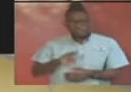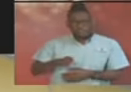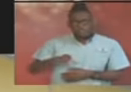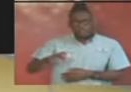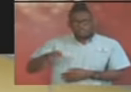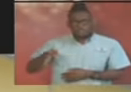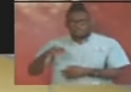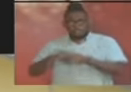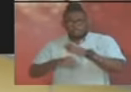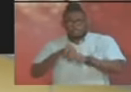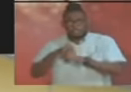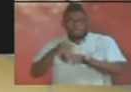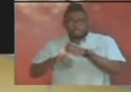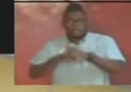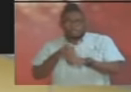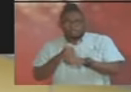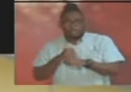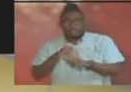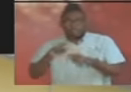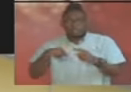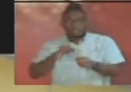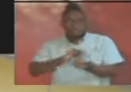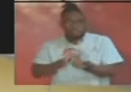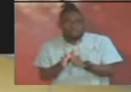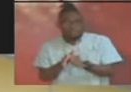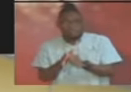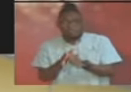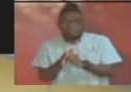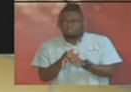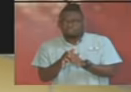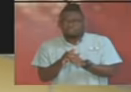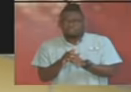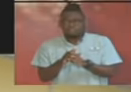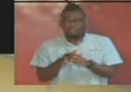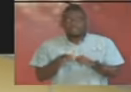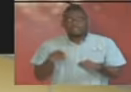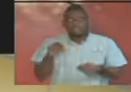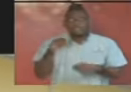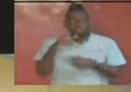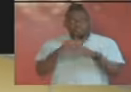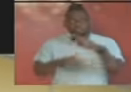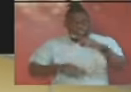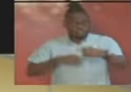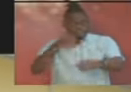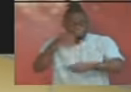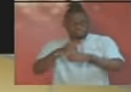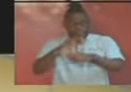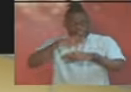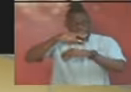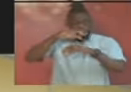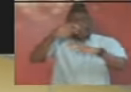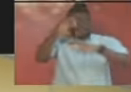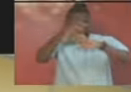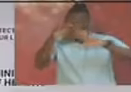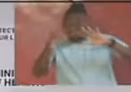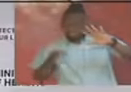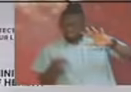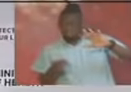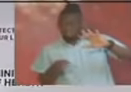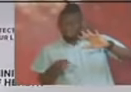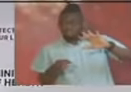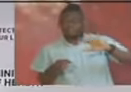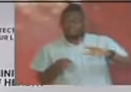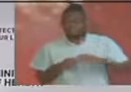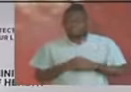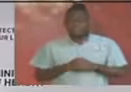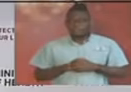the regional aspect, if we do have it in the region, and what those levels are looking like?